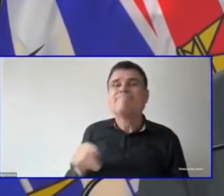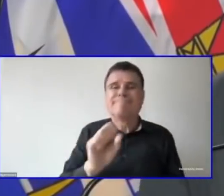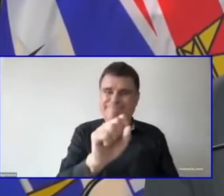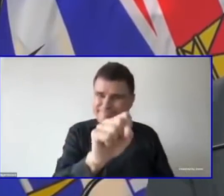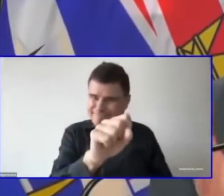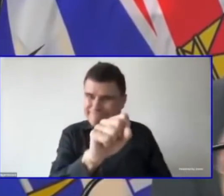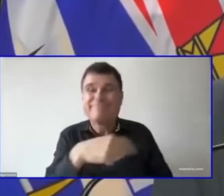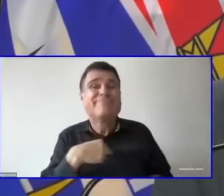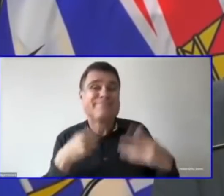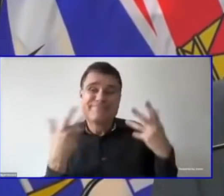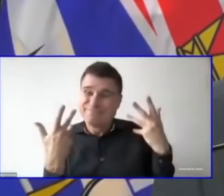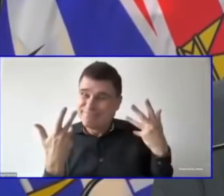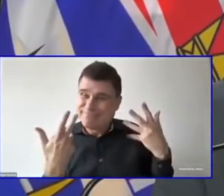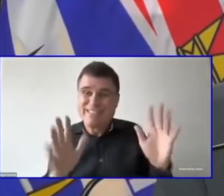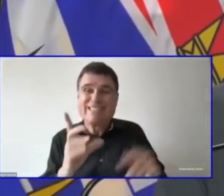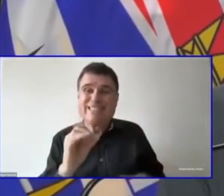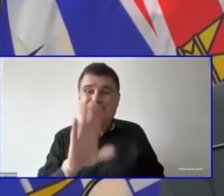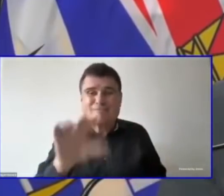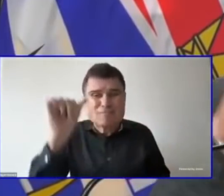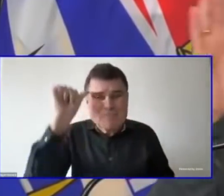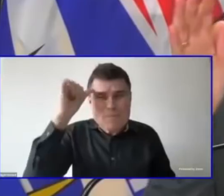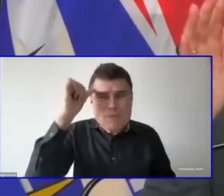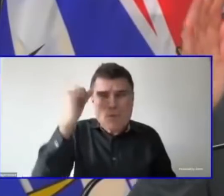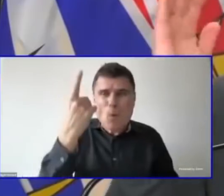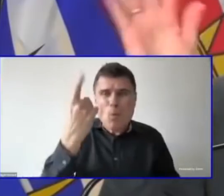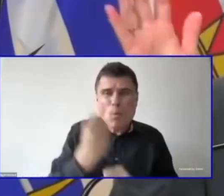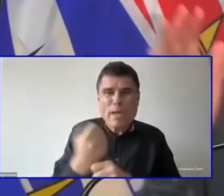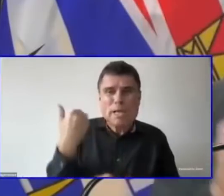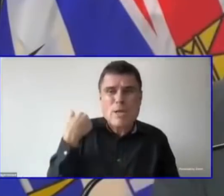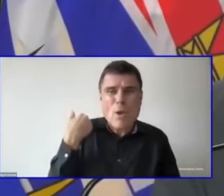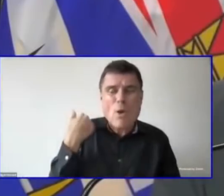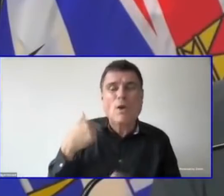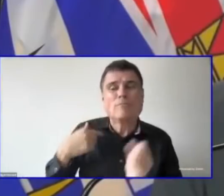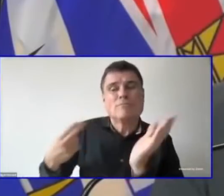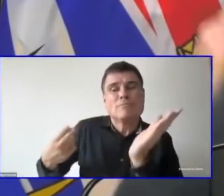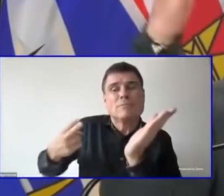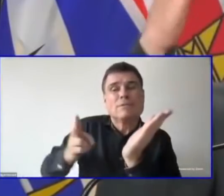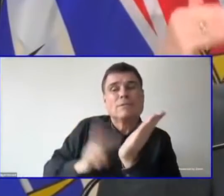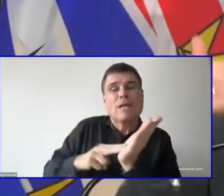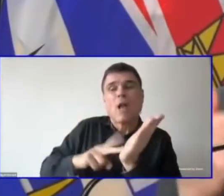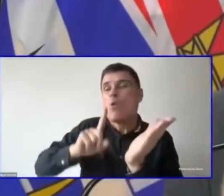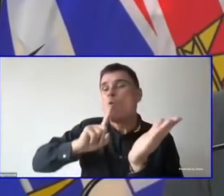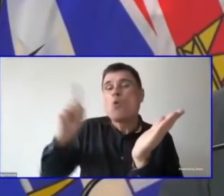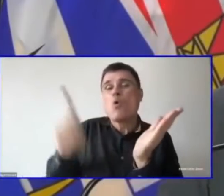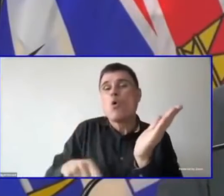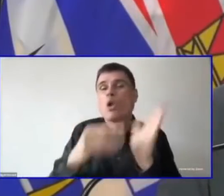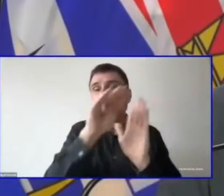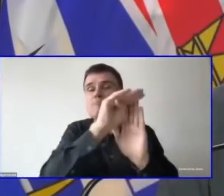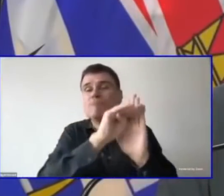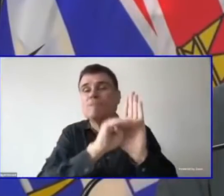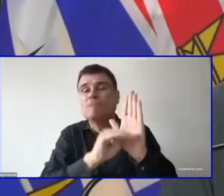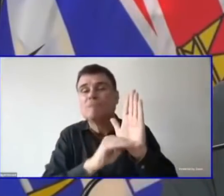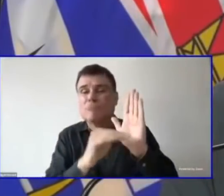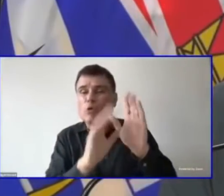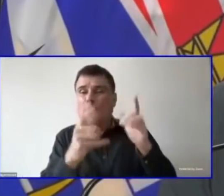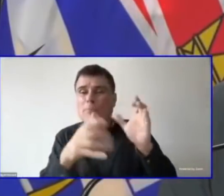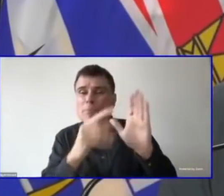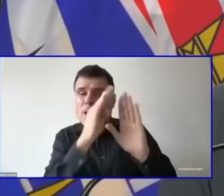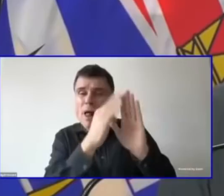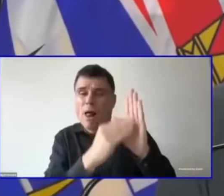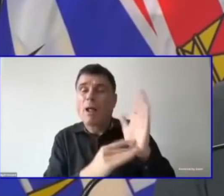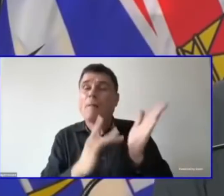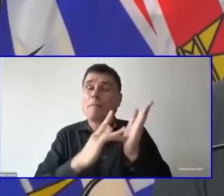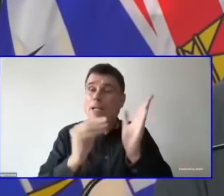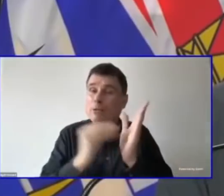ago, well, actually a year ago, I actually signed an order, and it's up there on our website, that shows all the different groups of people. So we have